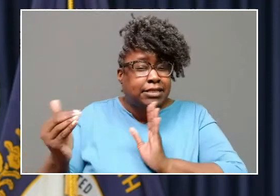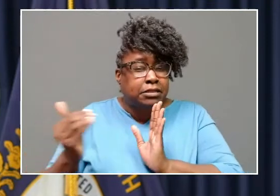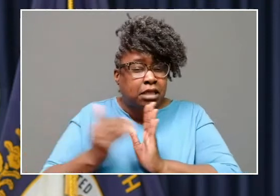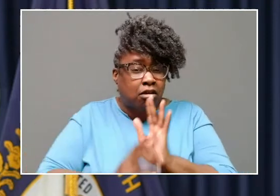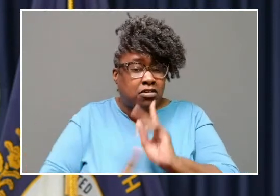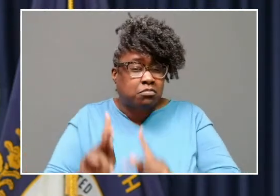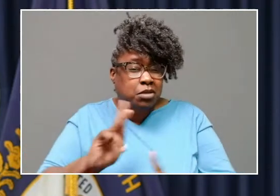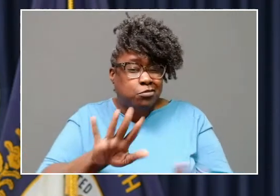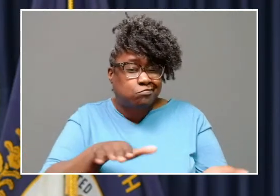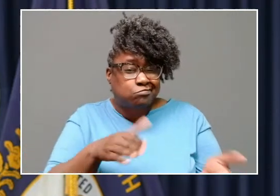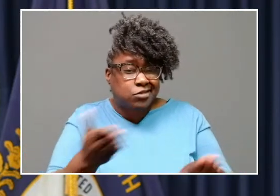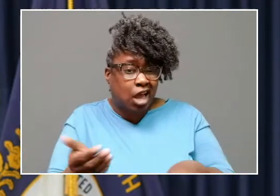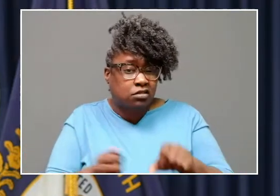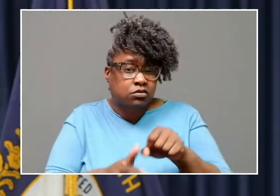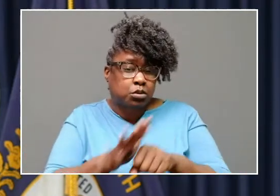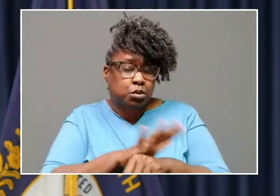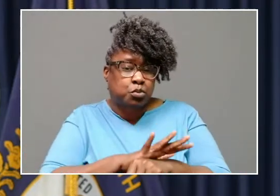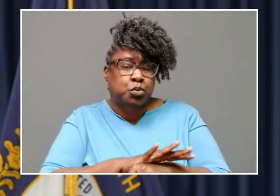more than